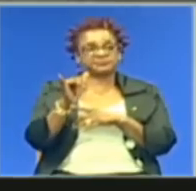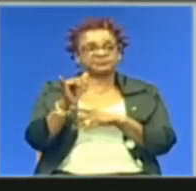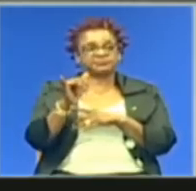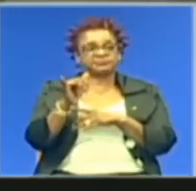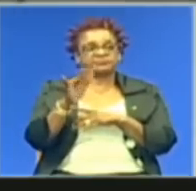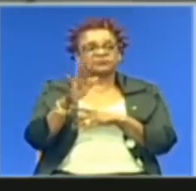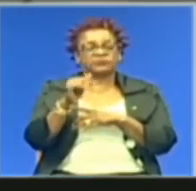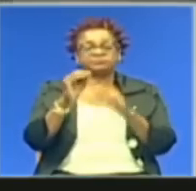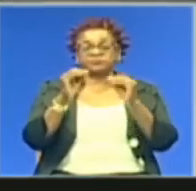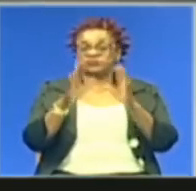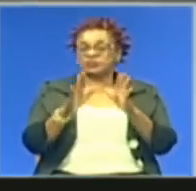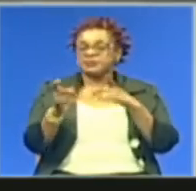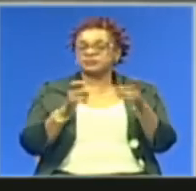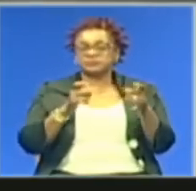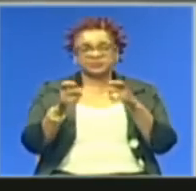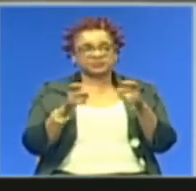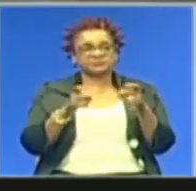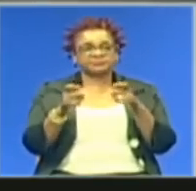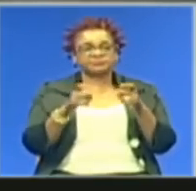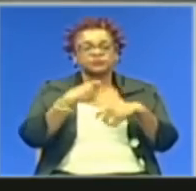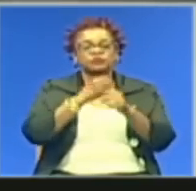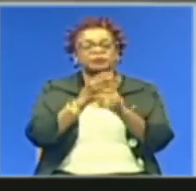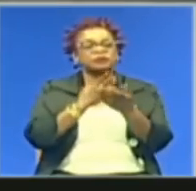management to ensure